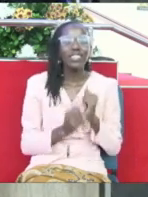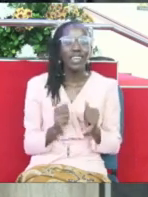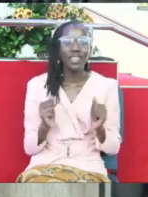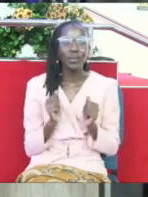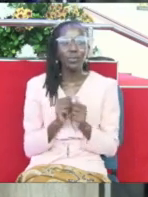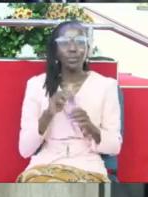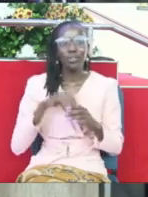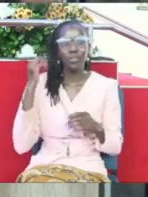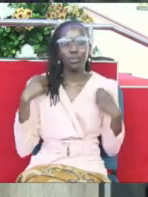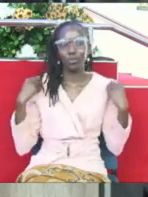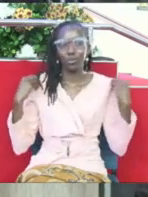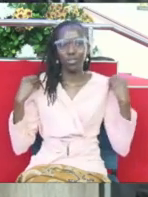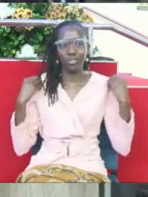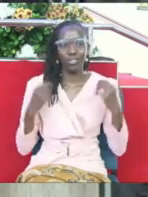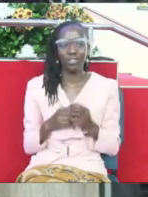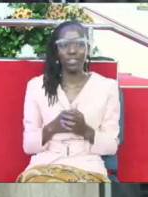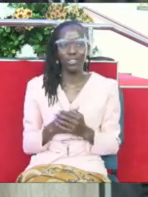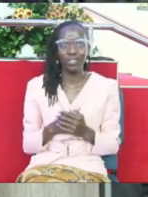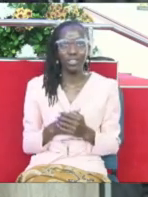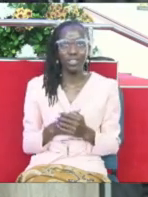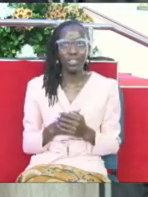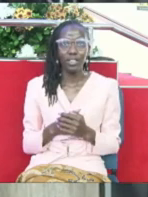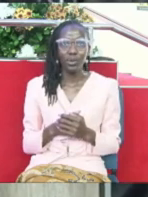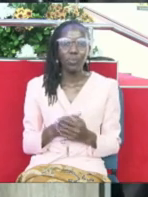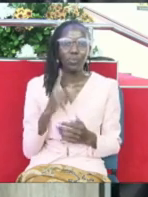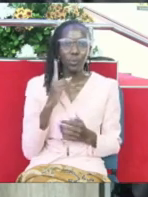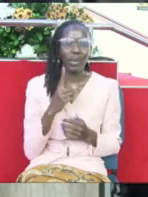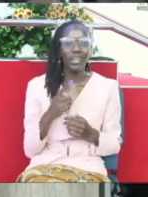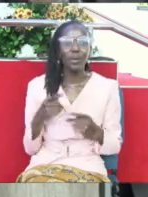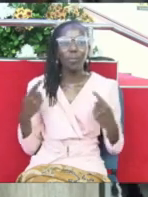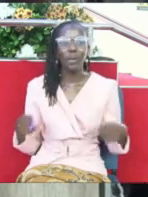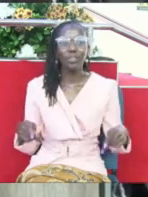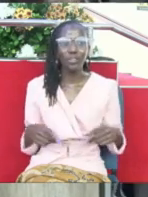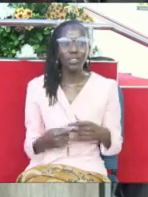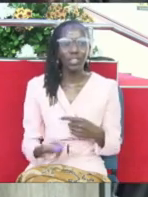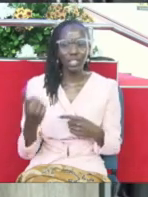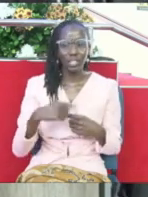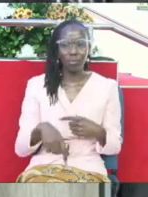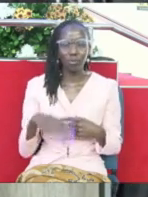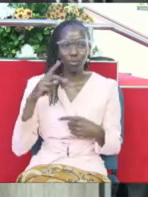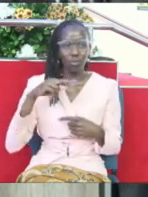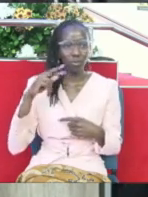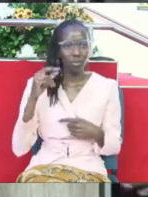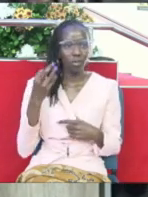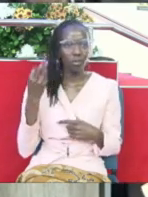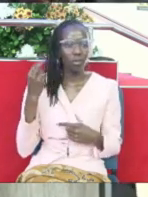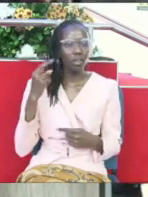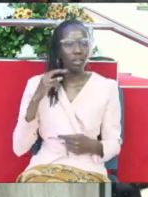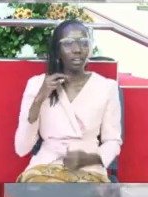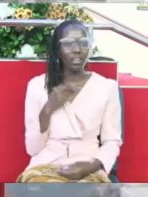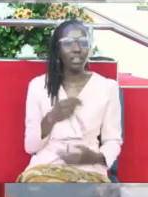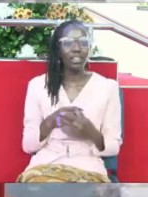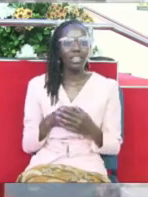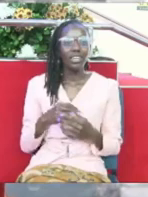Kumbuka mzungu mmoja siku moja, he came to Kenya and he was working some place in Bitter Point. And his host was that kind of a man